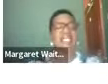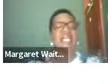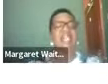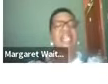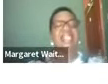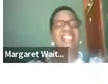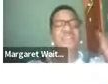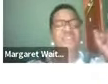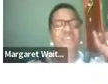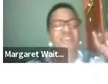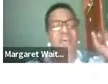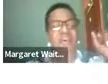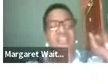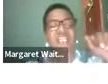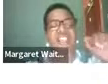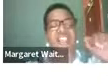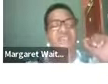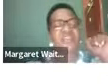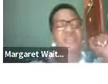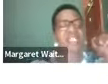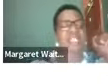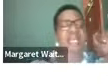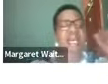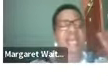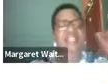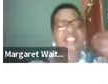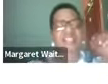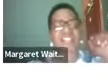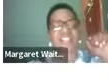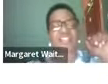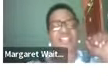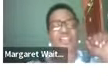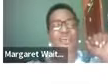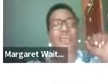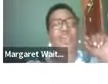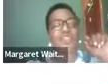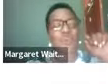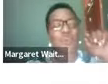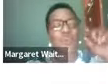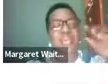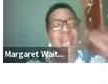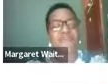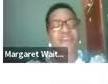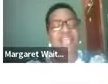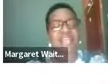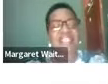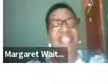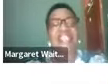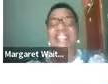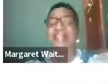university, and 94,000, over 94,000 at the TVET institution. So we had